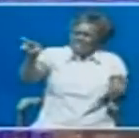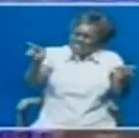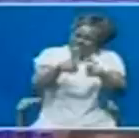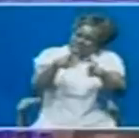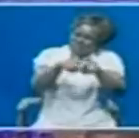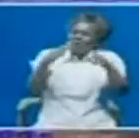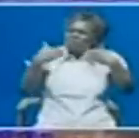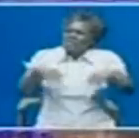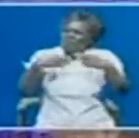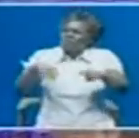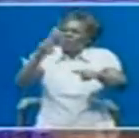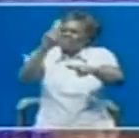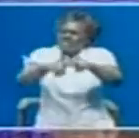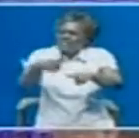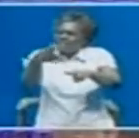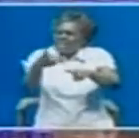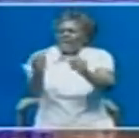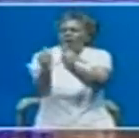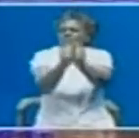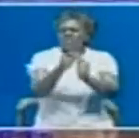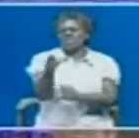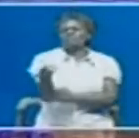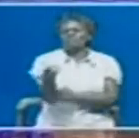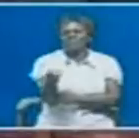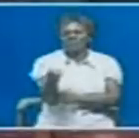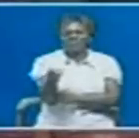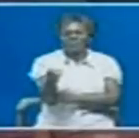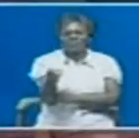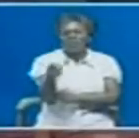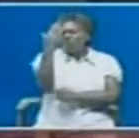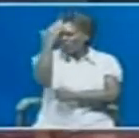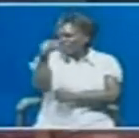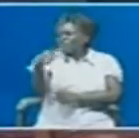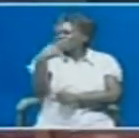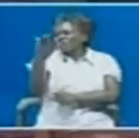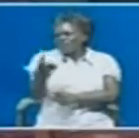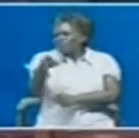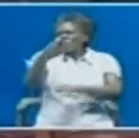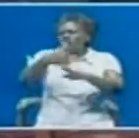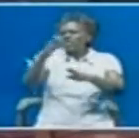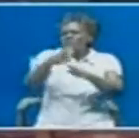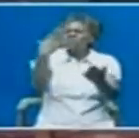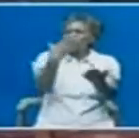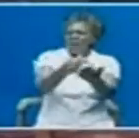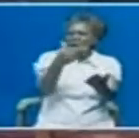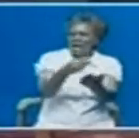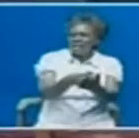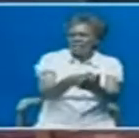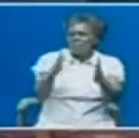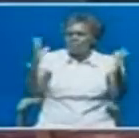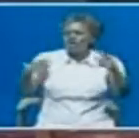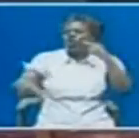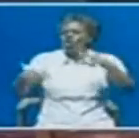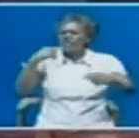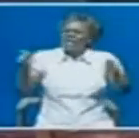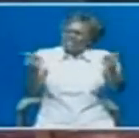sitting in his table while he was paying. Yeah. Same people. Yes. Same so people. Why are they saying now that he spent too much money in big hotels, yet